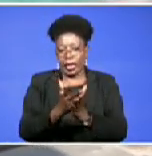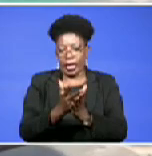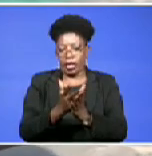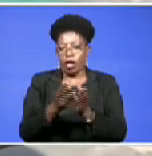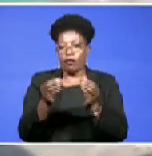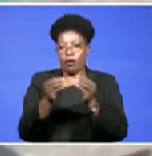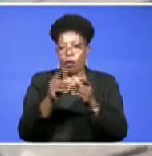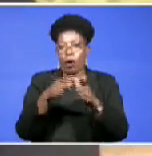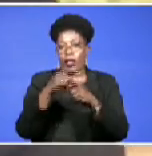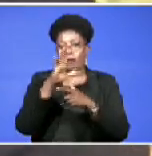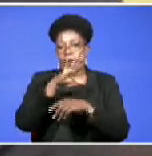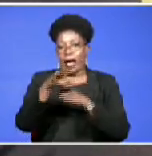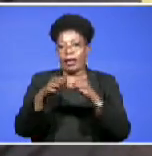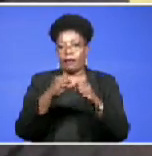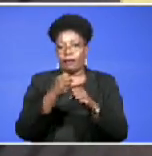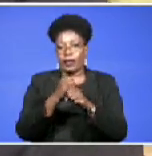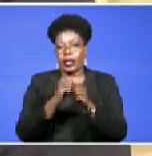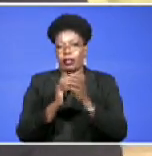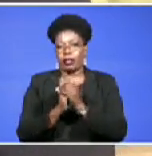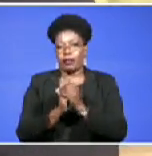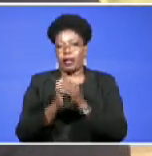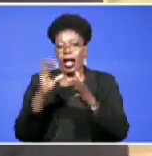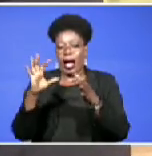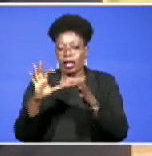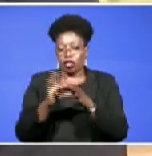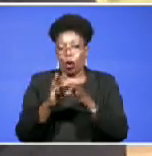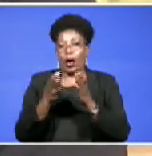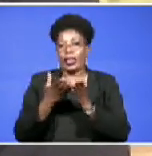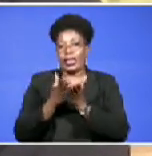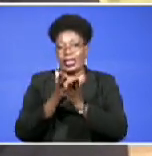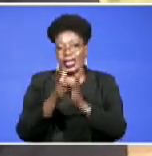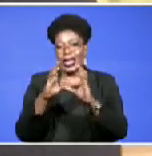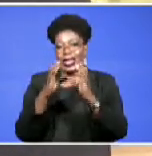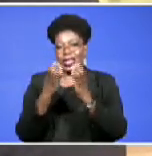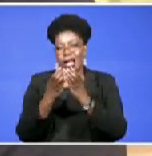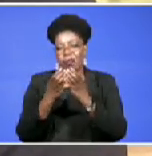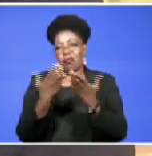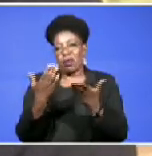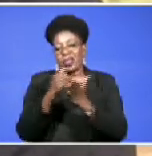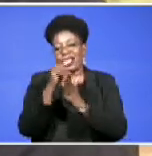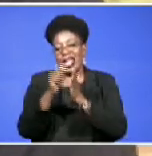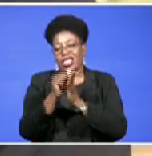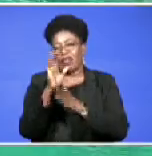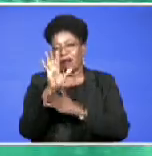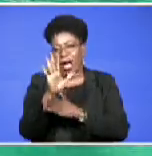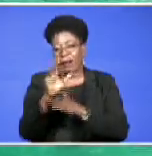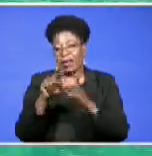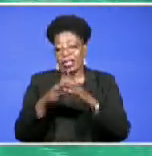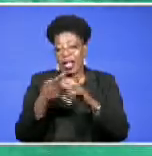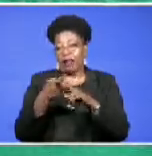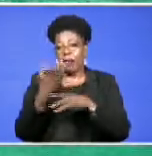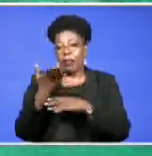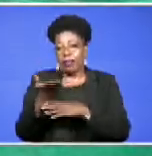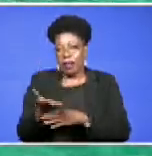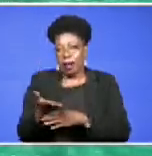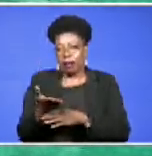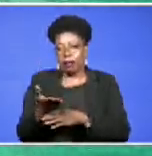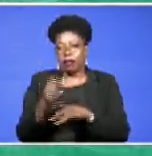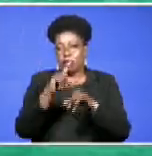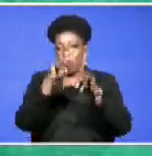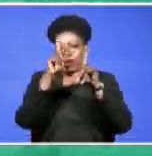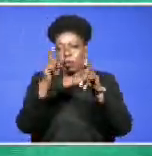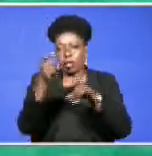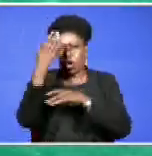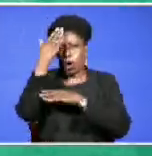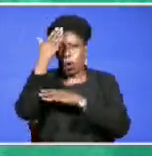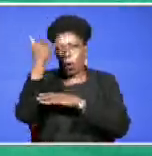than 5 years. Joined the sailing club when I was in grade 5, and just started from there. Why do you like sailing so much?